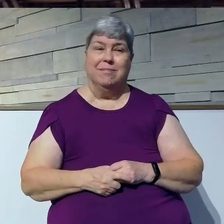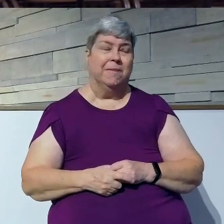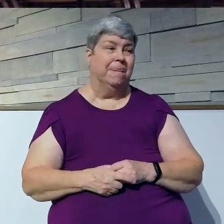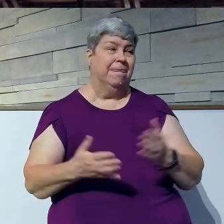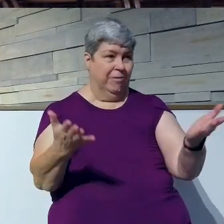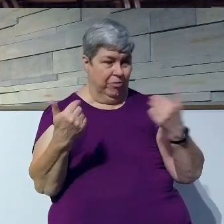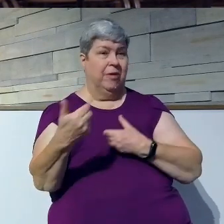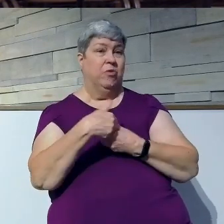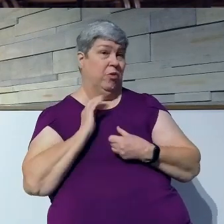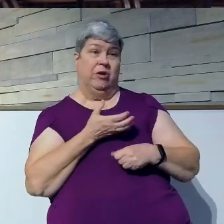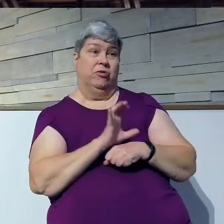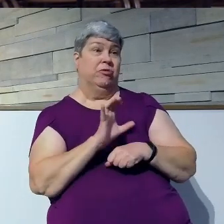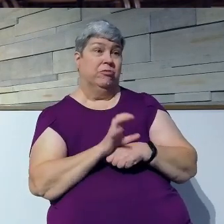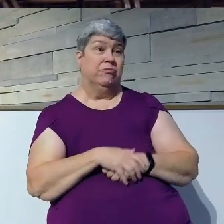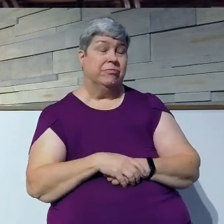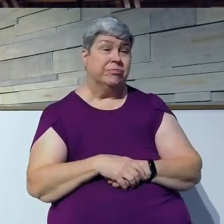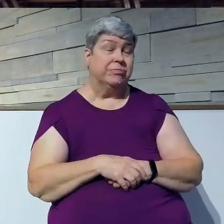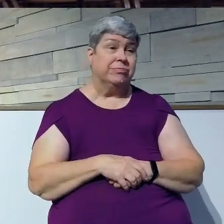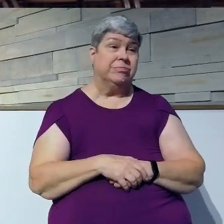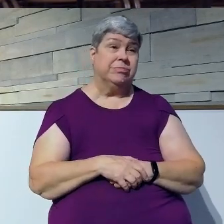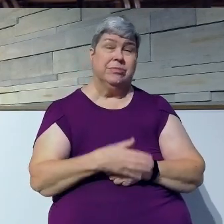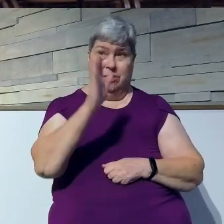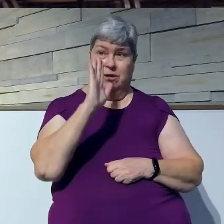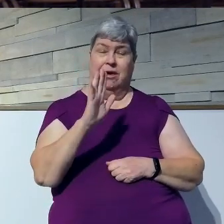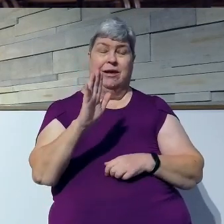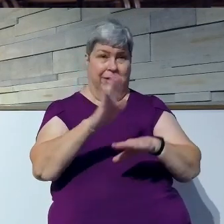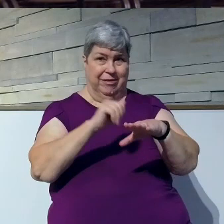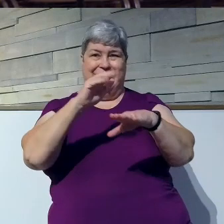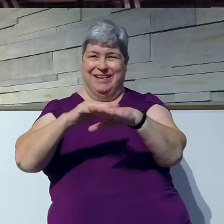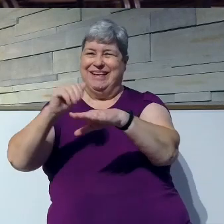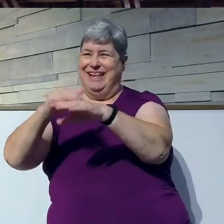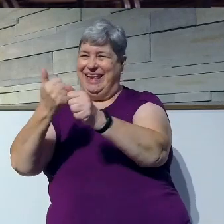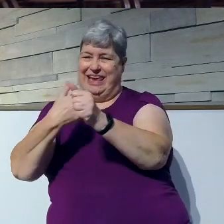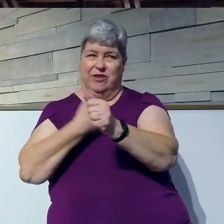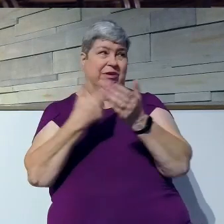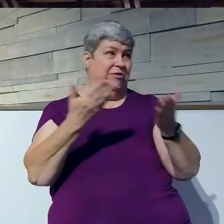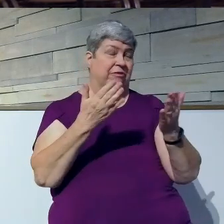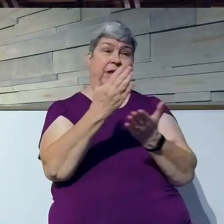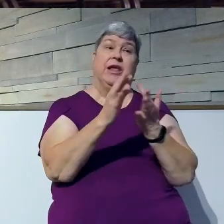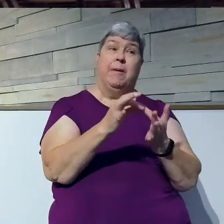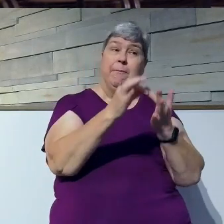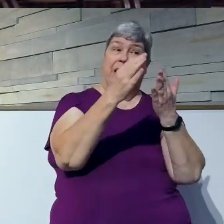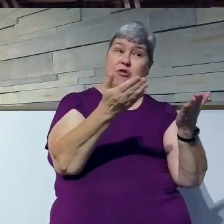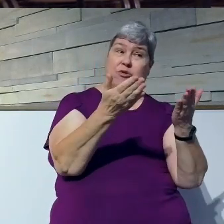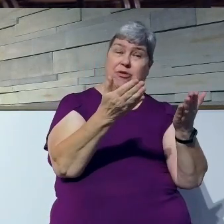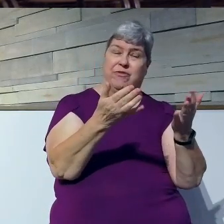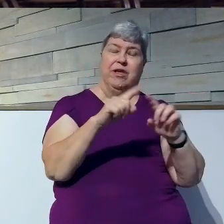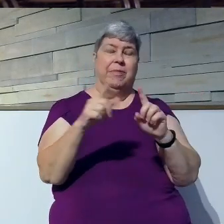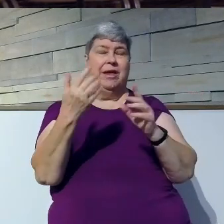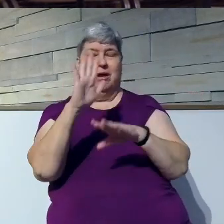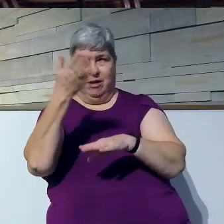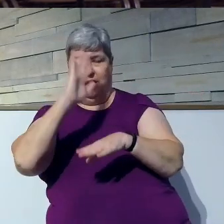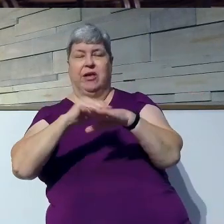And so come join our church. And God has put a call on every one of us to serve. Some in special ways, but a call for everyone to